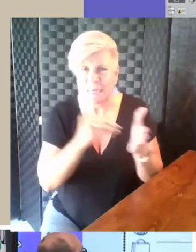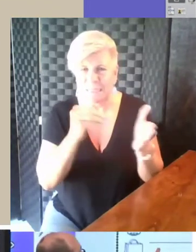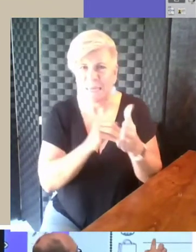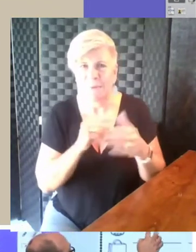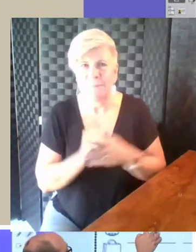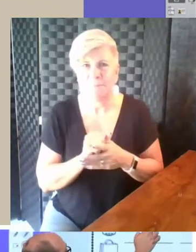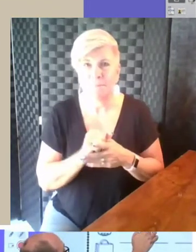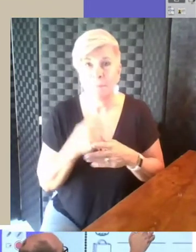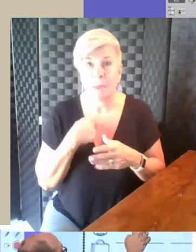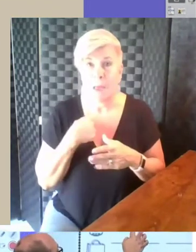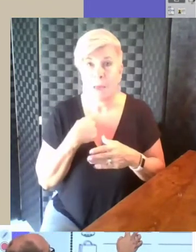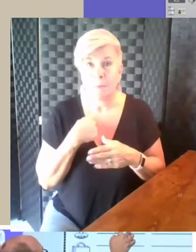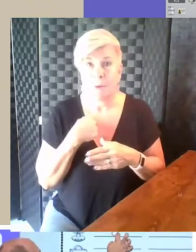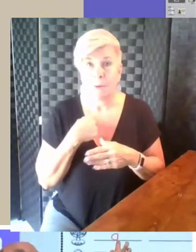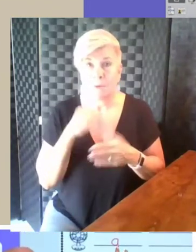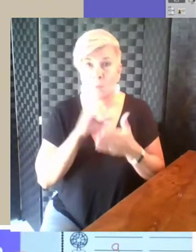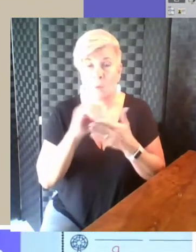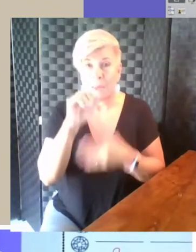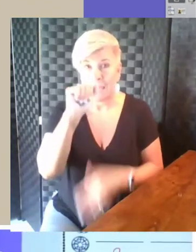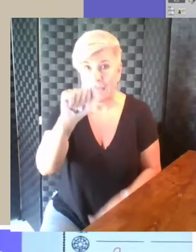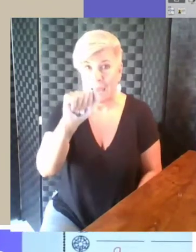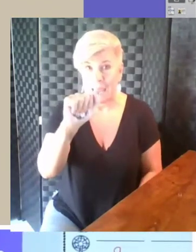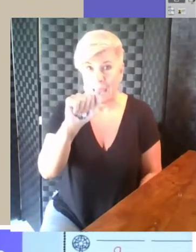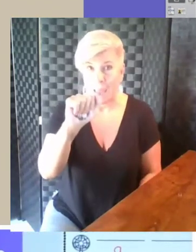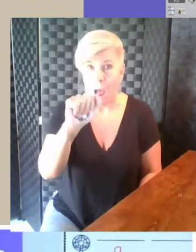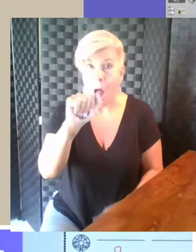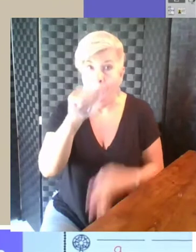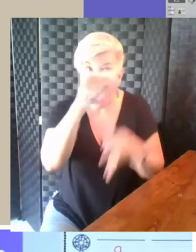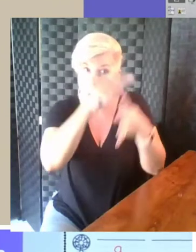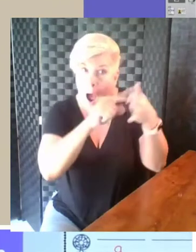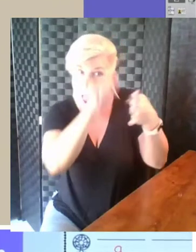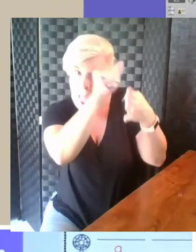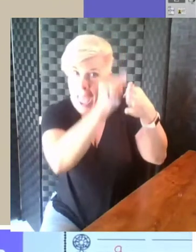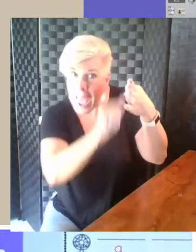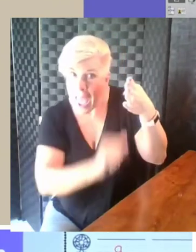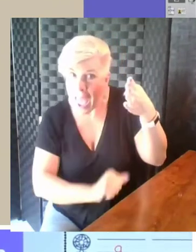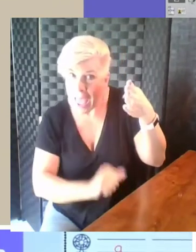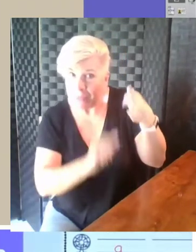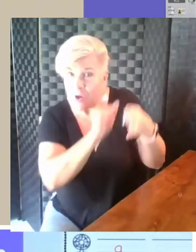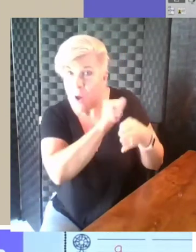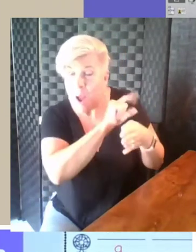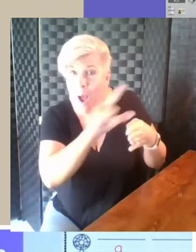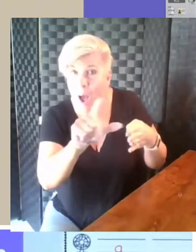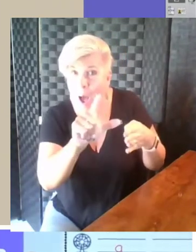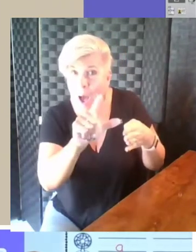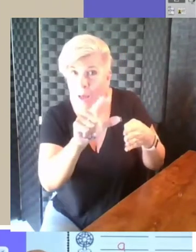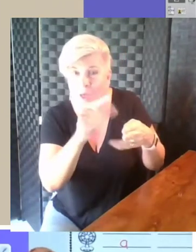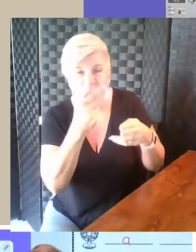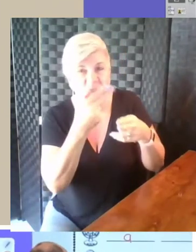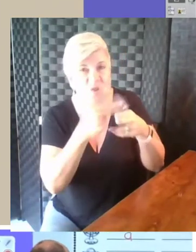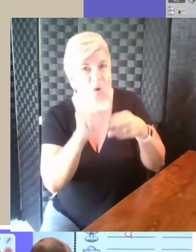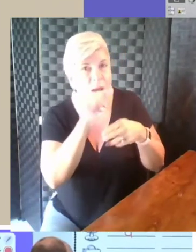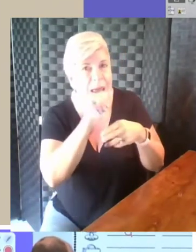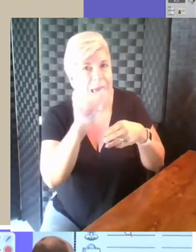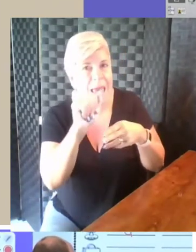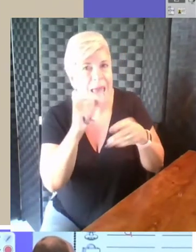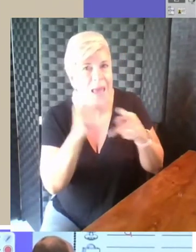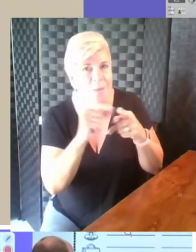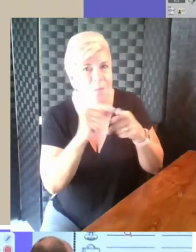fact, I'm going to go ahead and put an A in every column because these are all going to be short A words, I think.